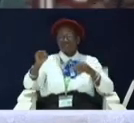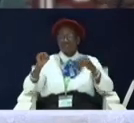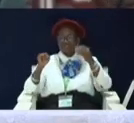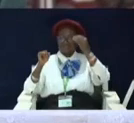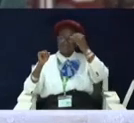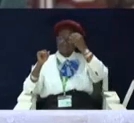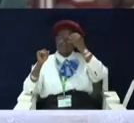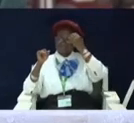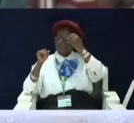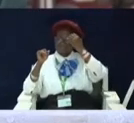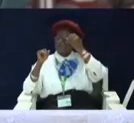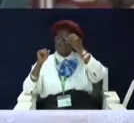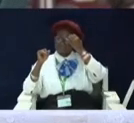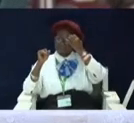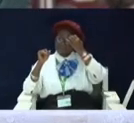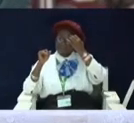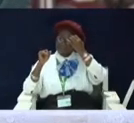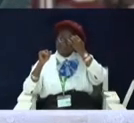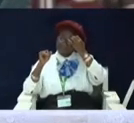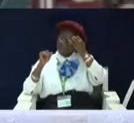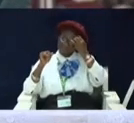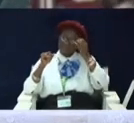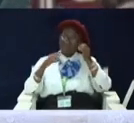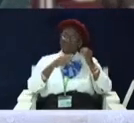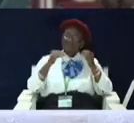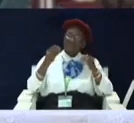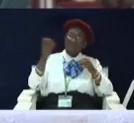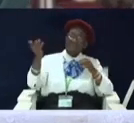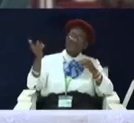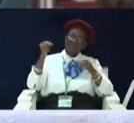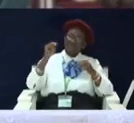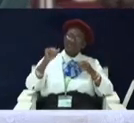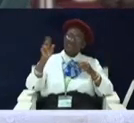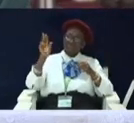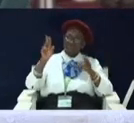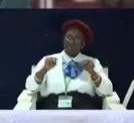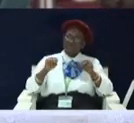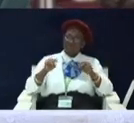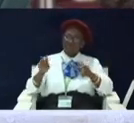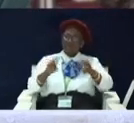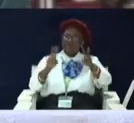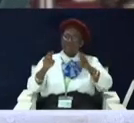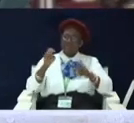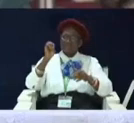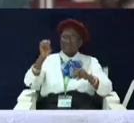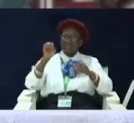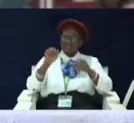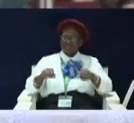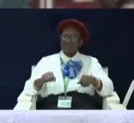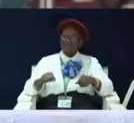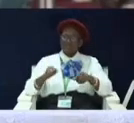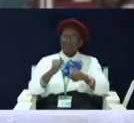And there was no way he could get into Jesus Christ.